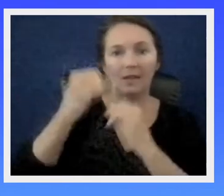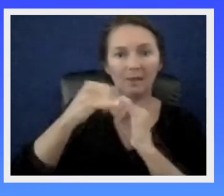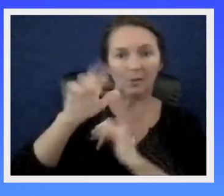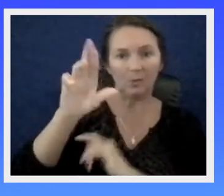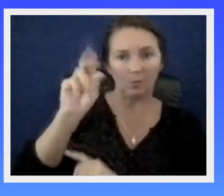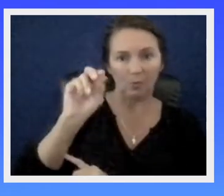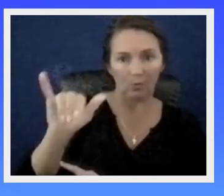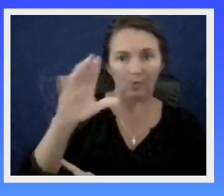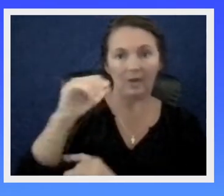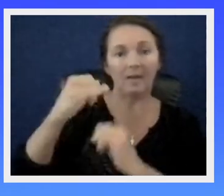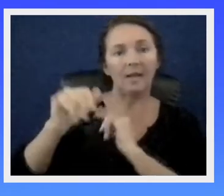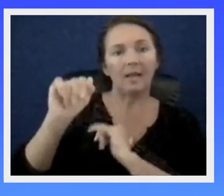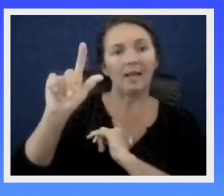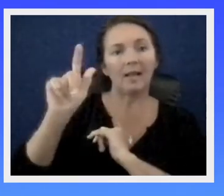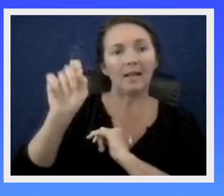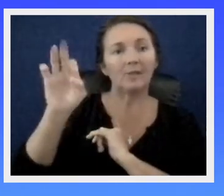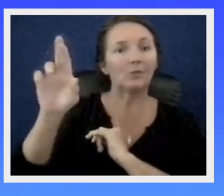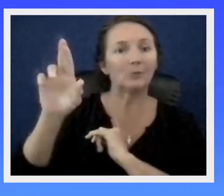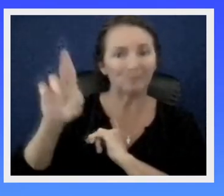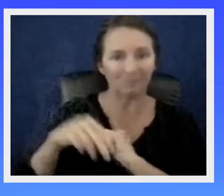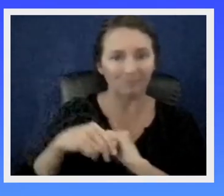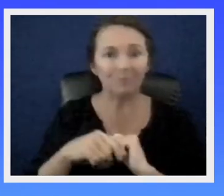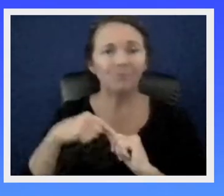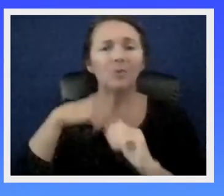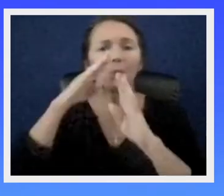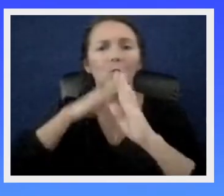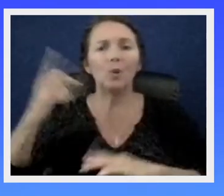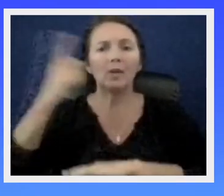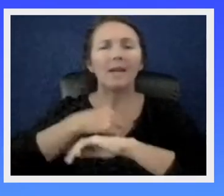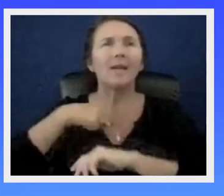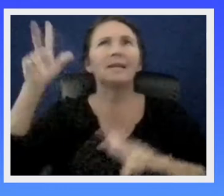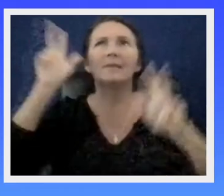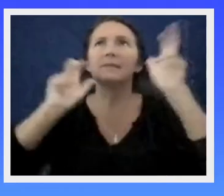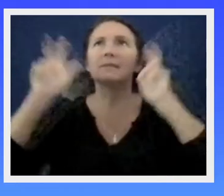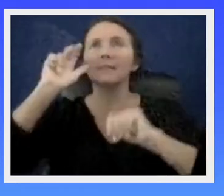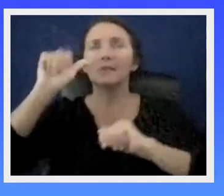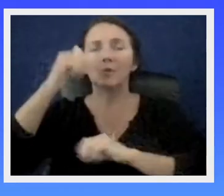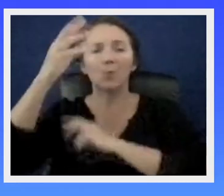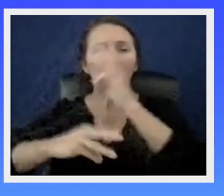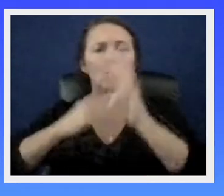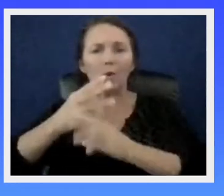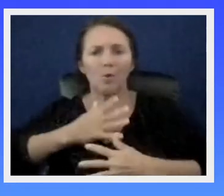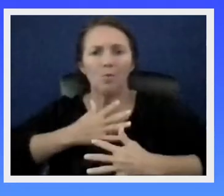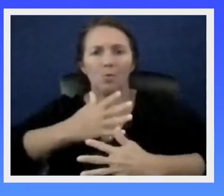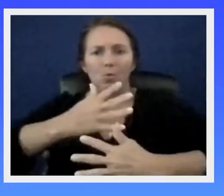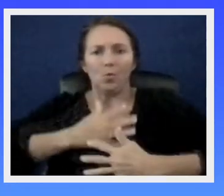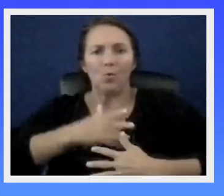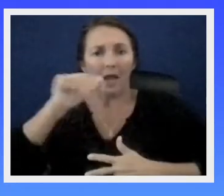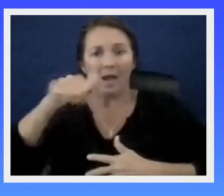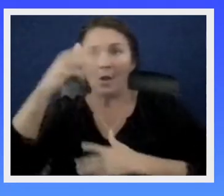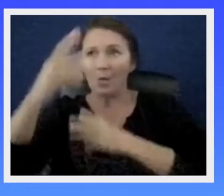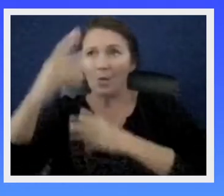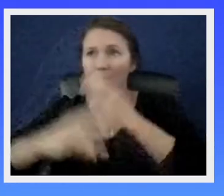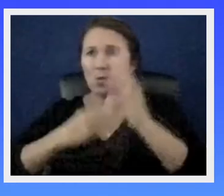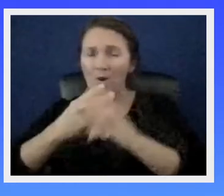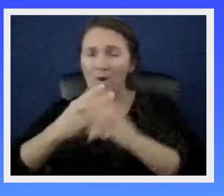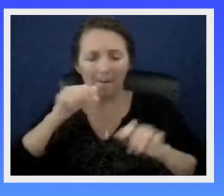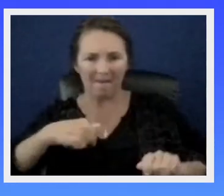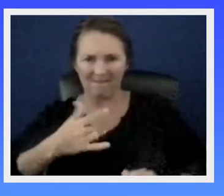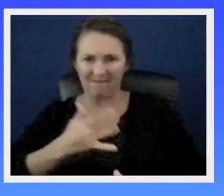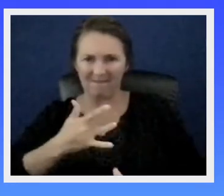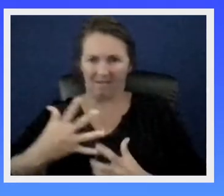On a quiet day, I can hear another world breathing, another world not only possible, I feel it in the sabar